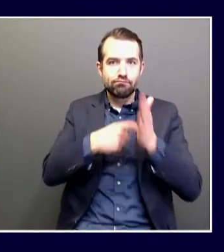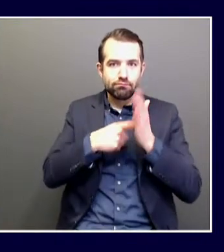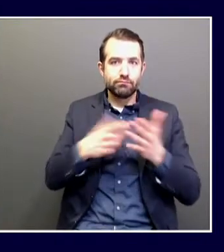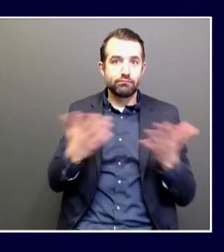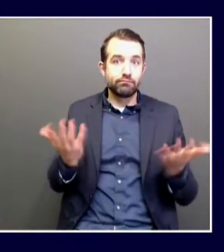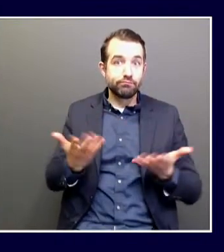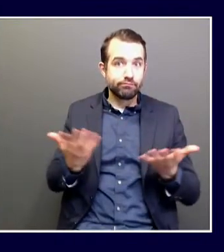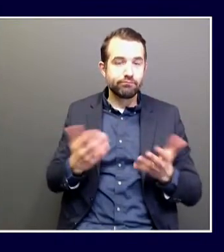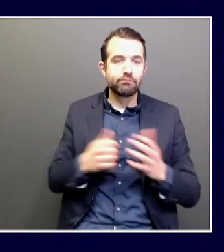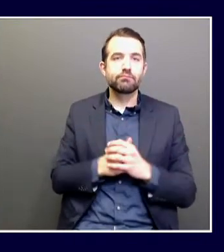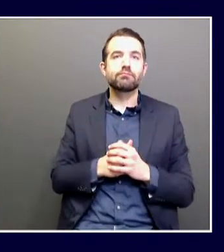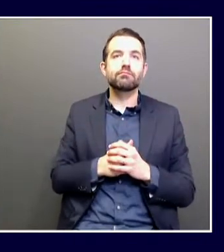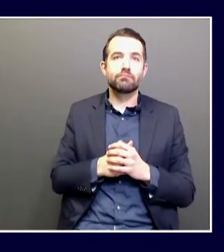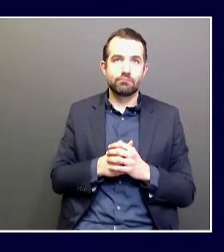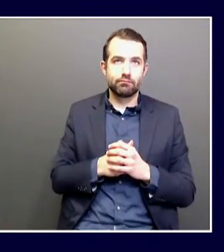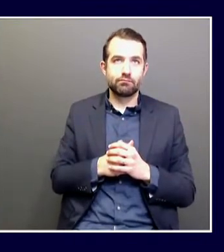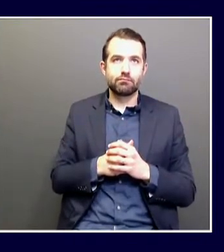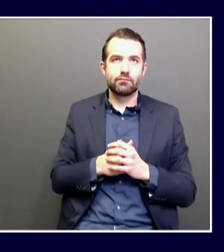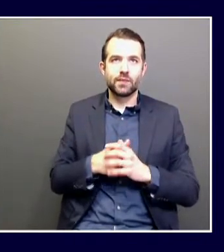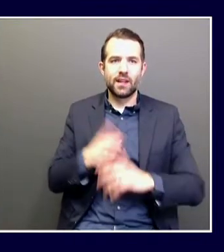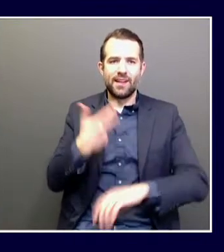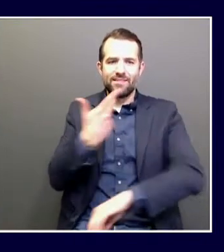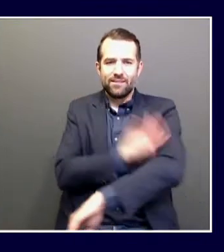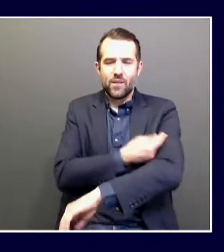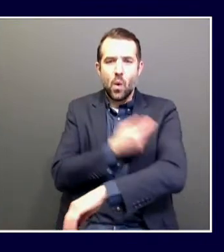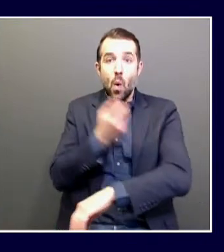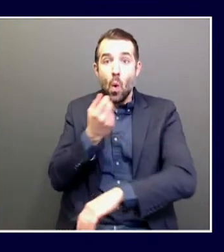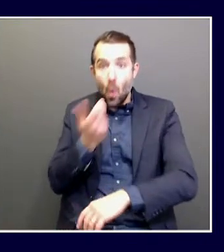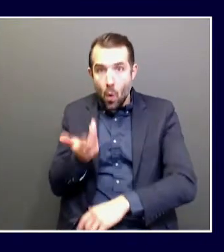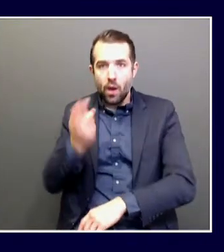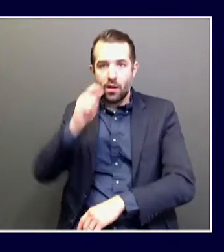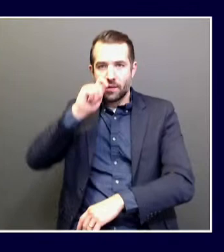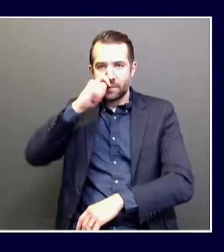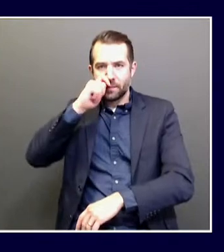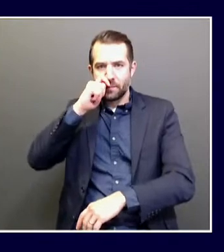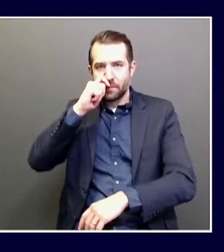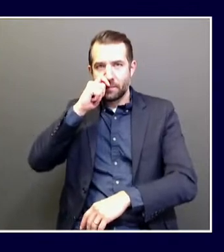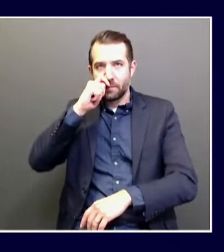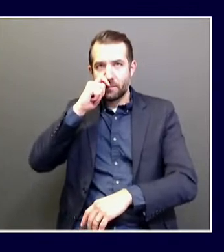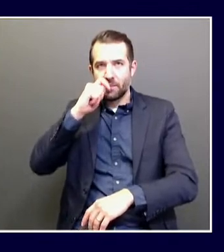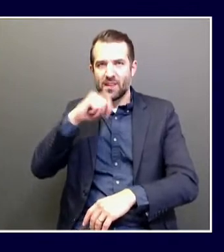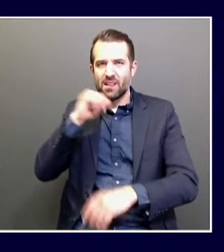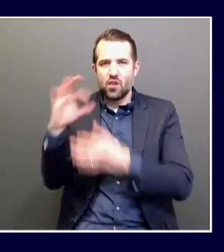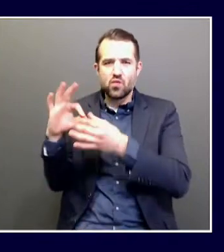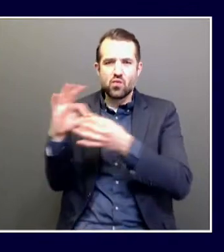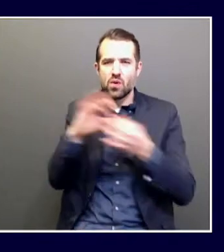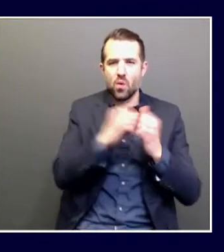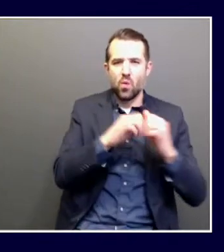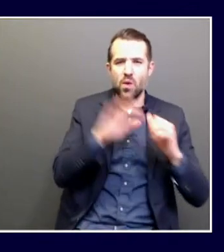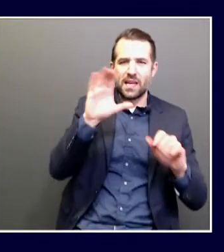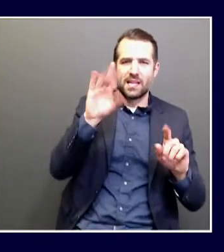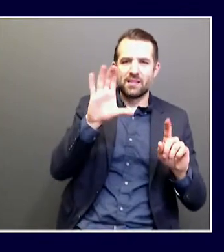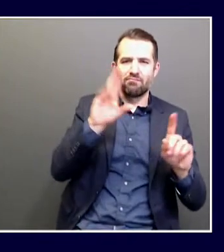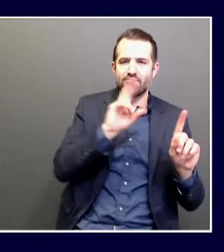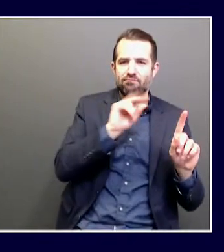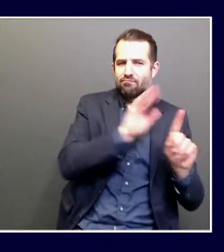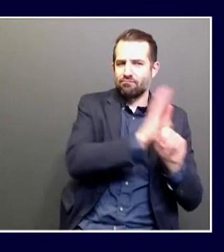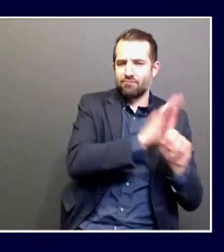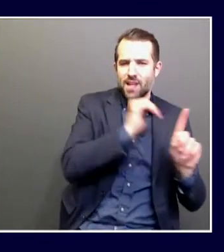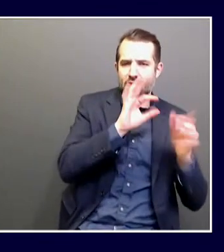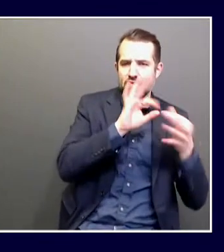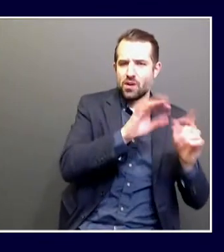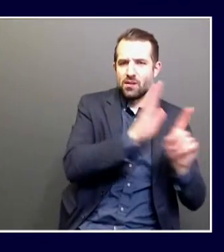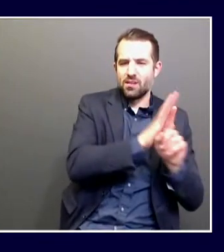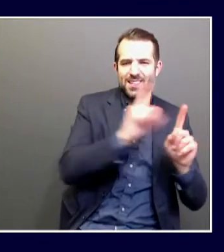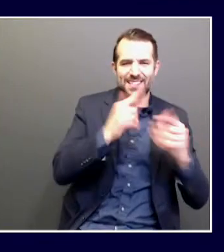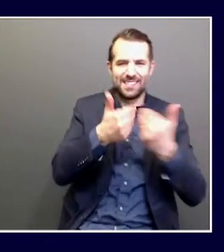I know that's a decision made by a body independent of the Maine CDC, but is that something that